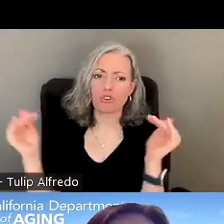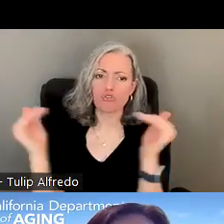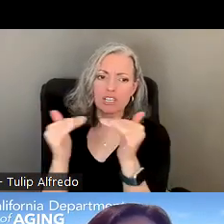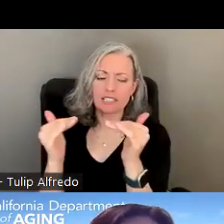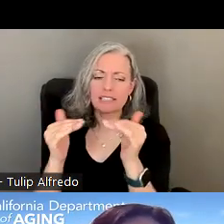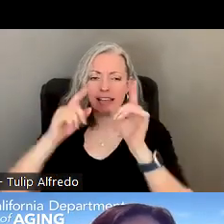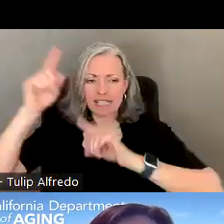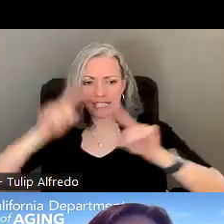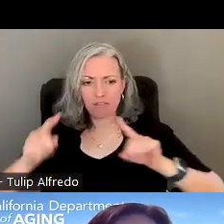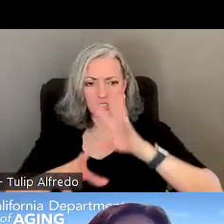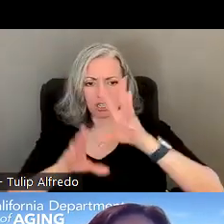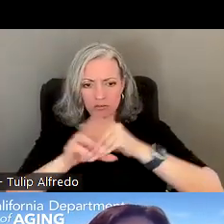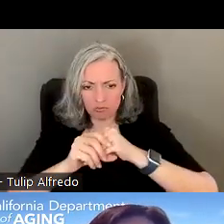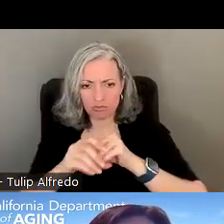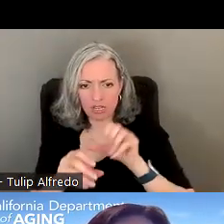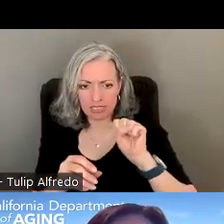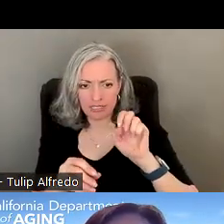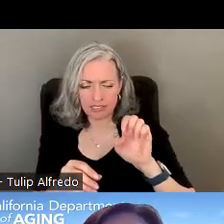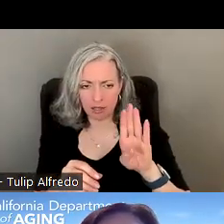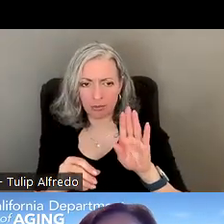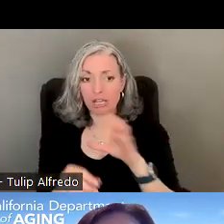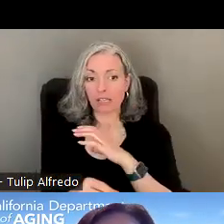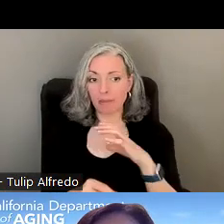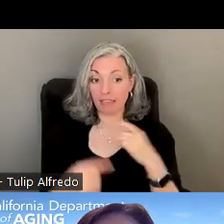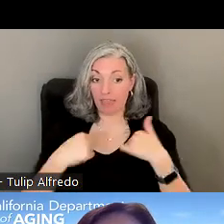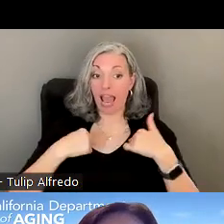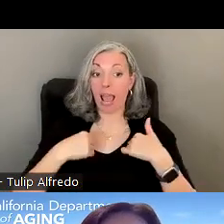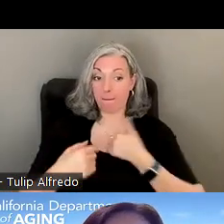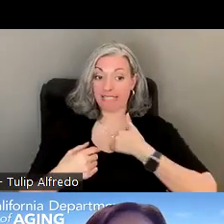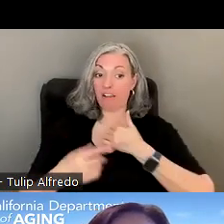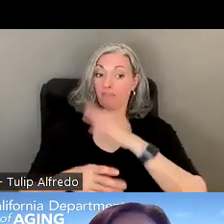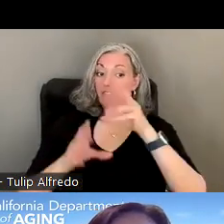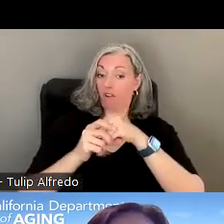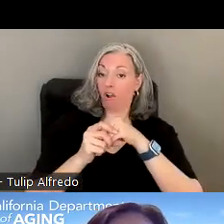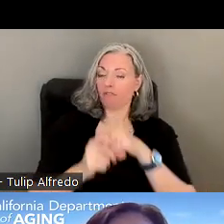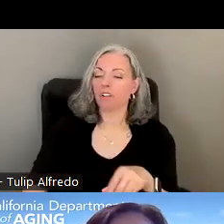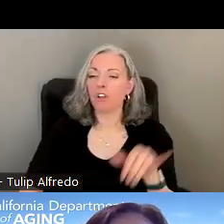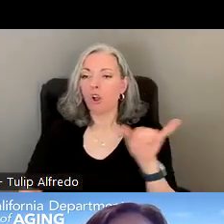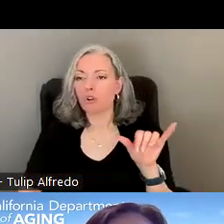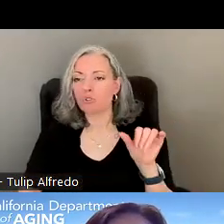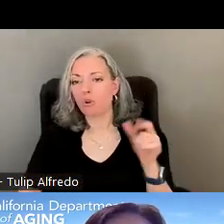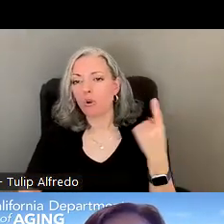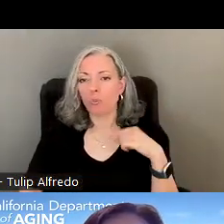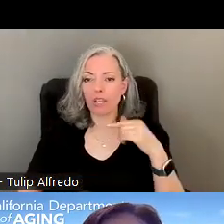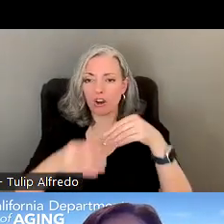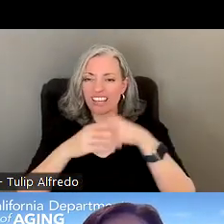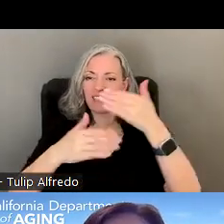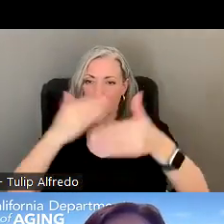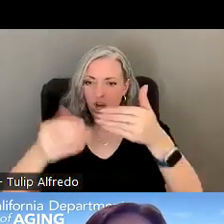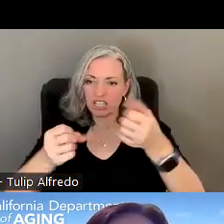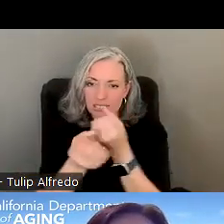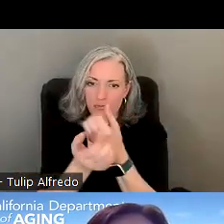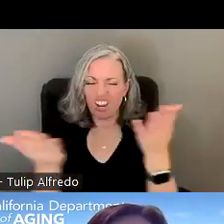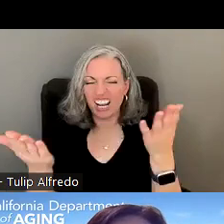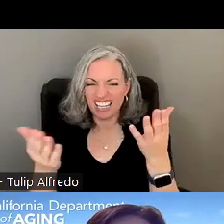Diversity, and Inclusion Subcommittee, which I belong to. And as Susan mentioned as well, we are in the process of providing input